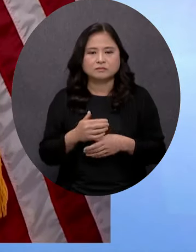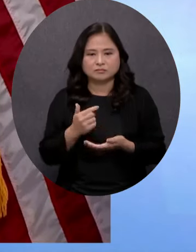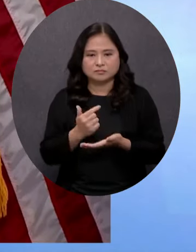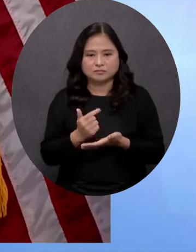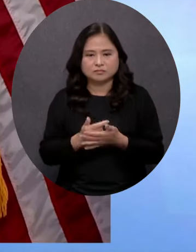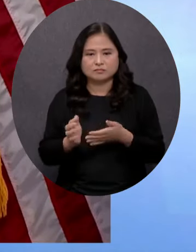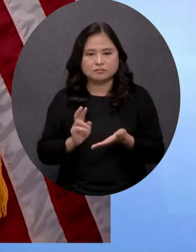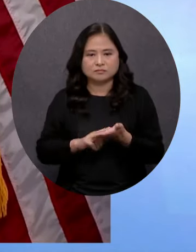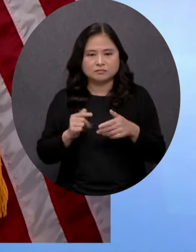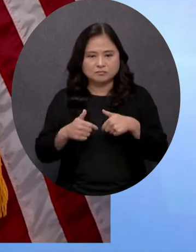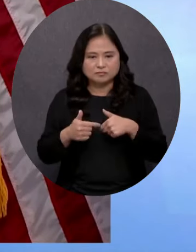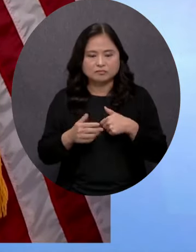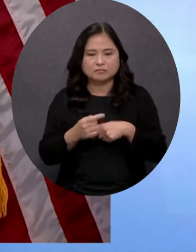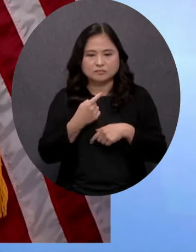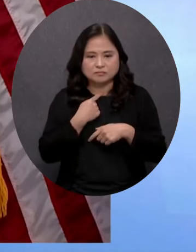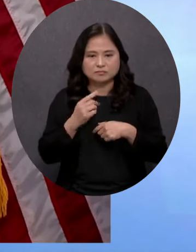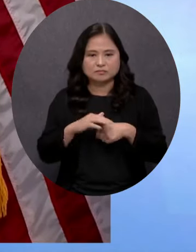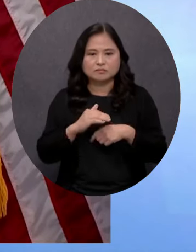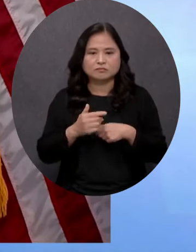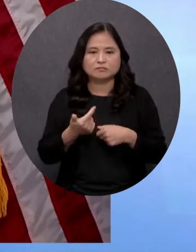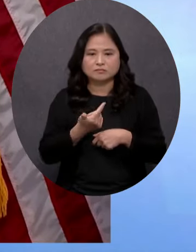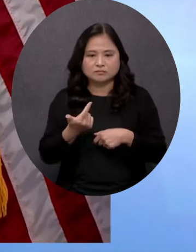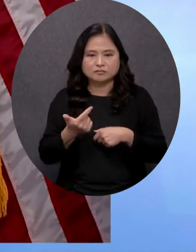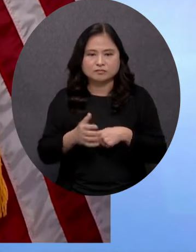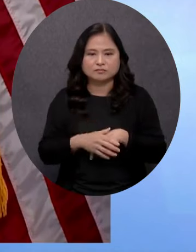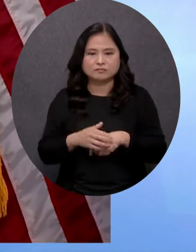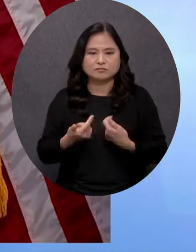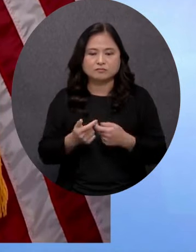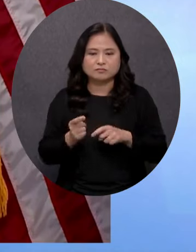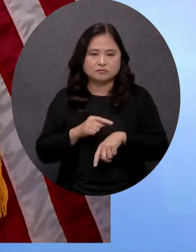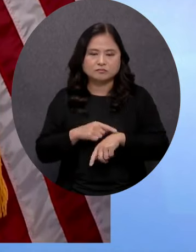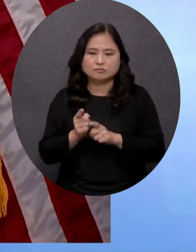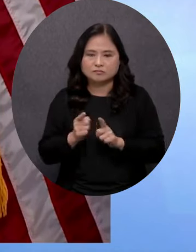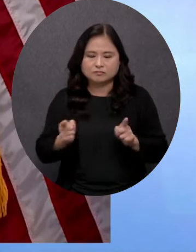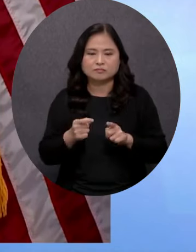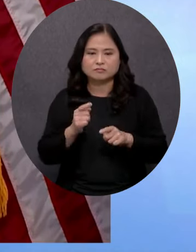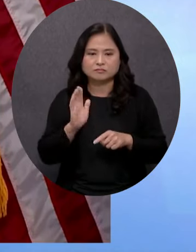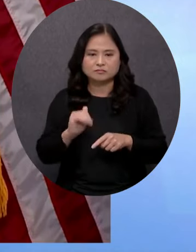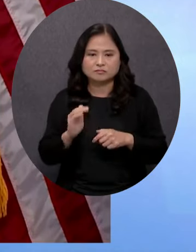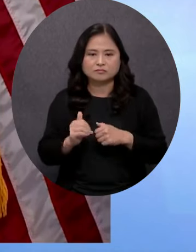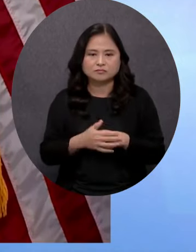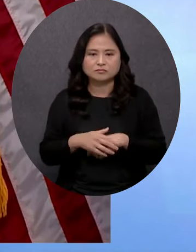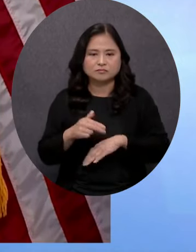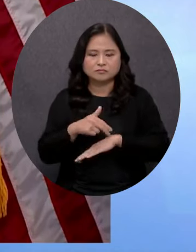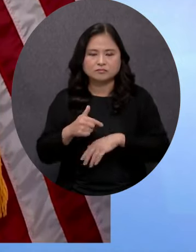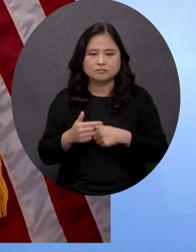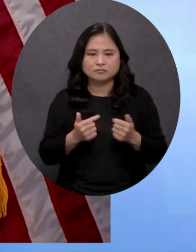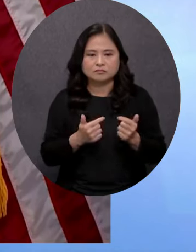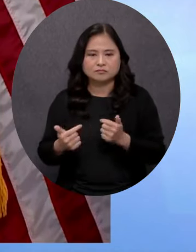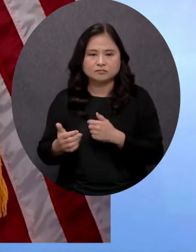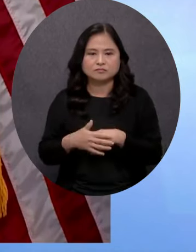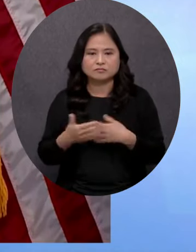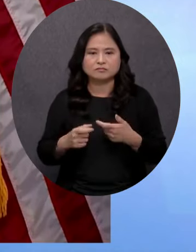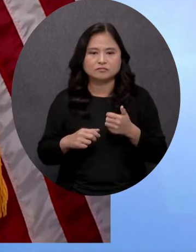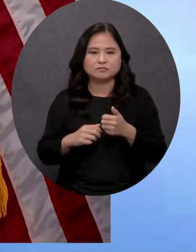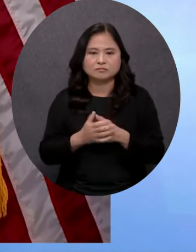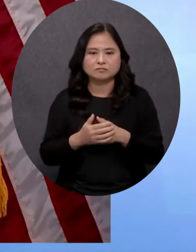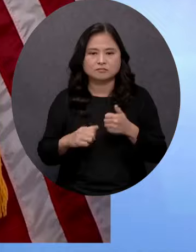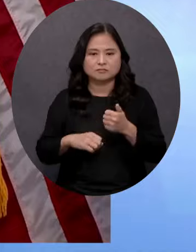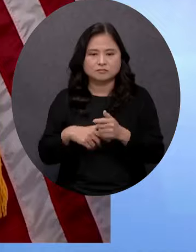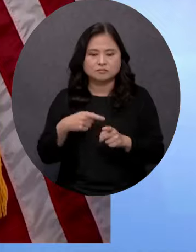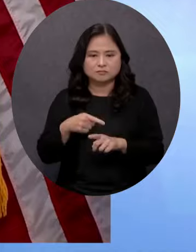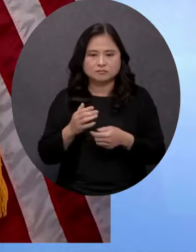such greater confidence will take longer than previously expected. We are prepared to maintain the current target range for the federal funds rate for